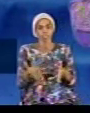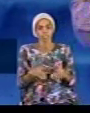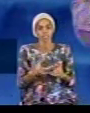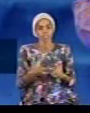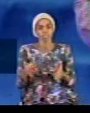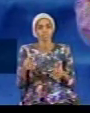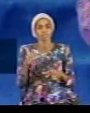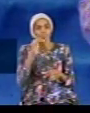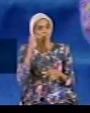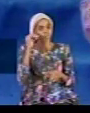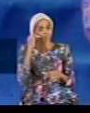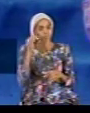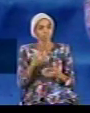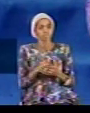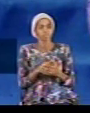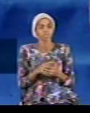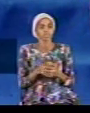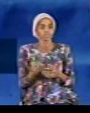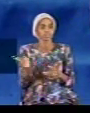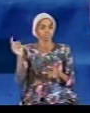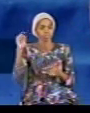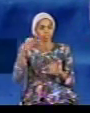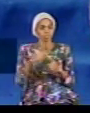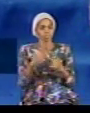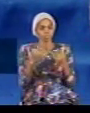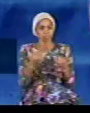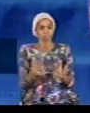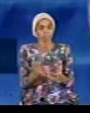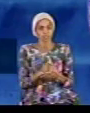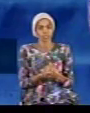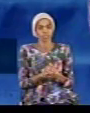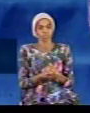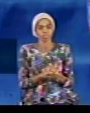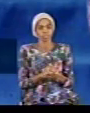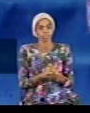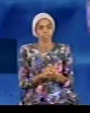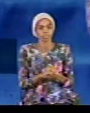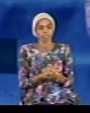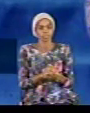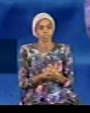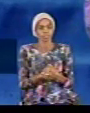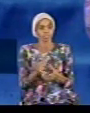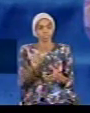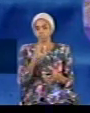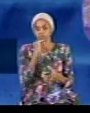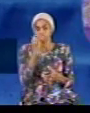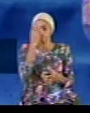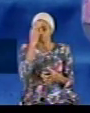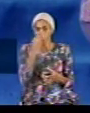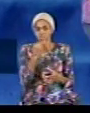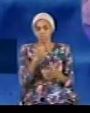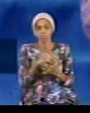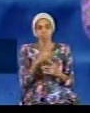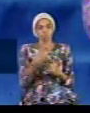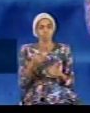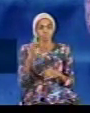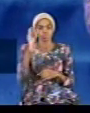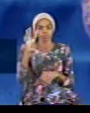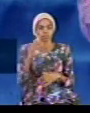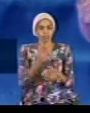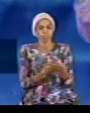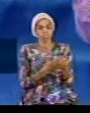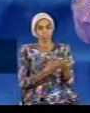home. Up till now, she didn't sleep. So when it's around 4 o'clock, I said that